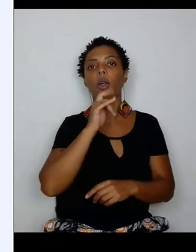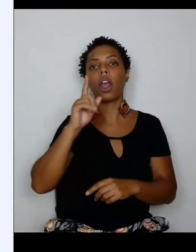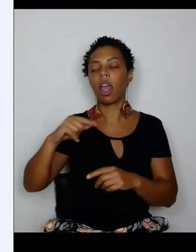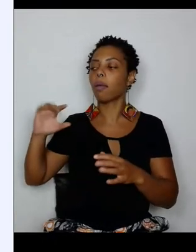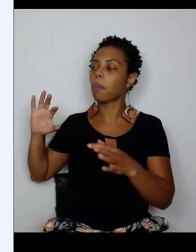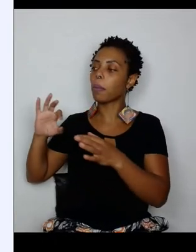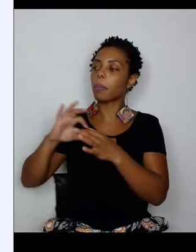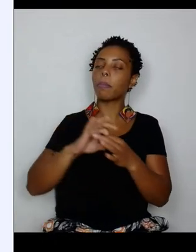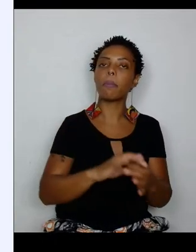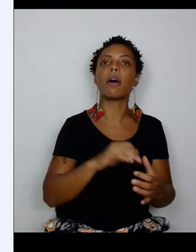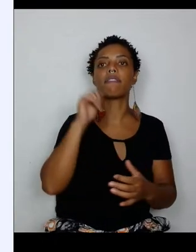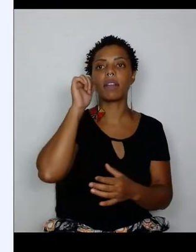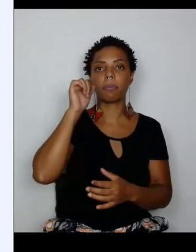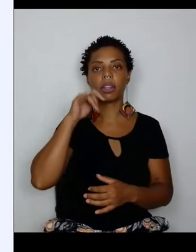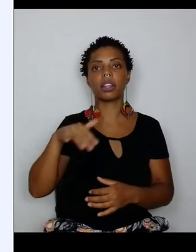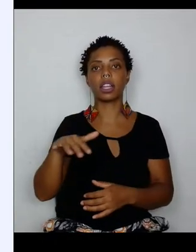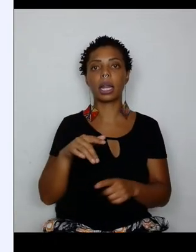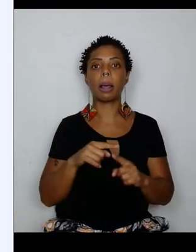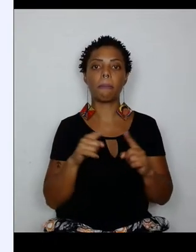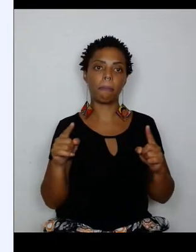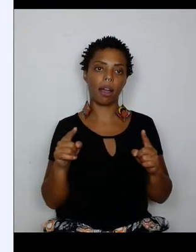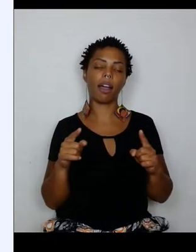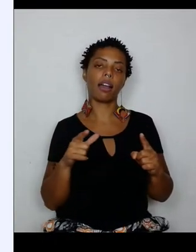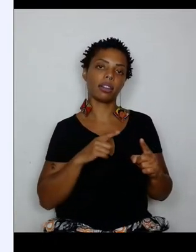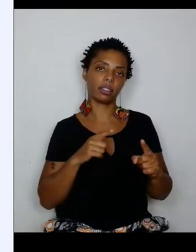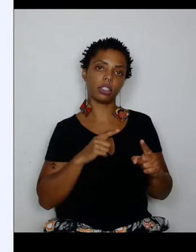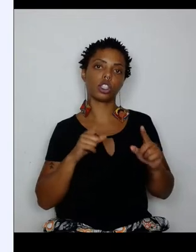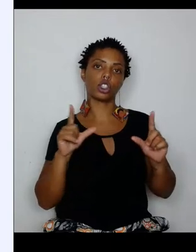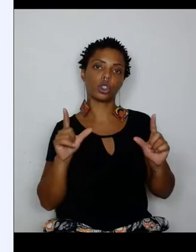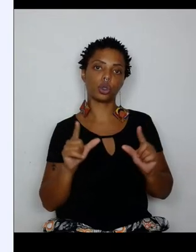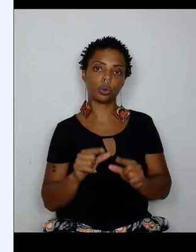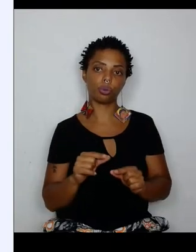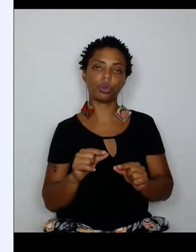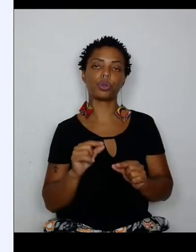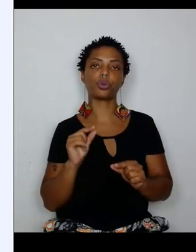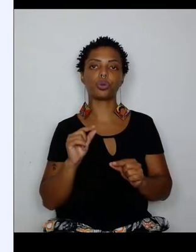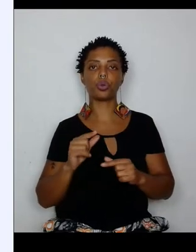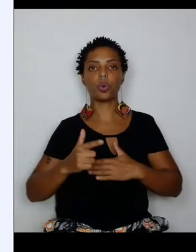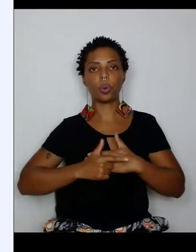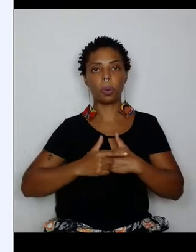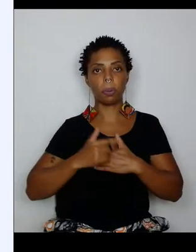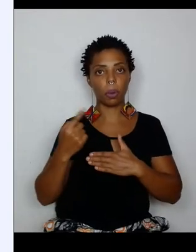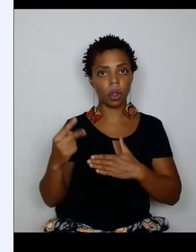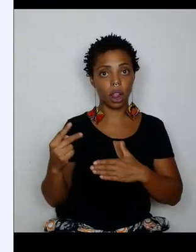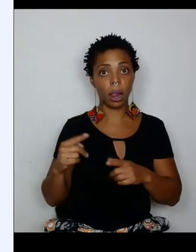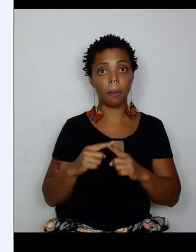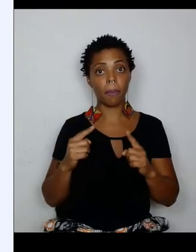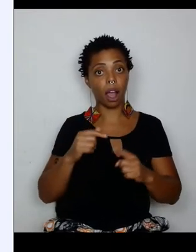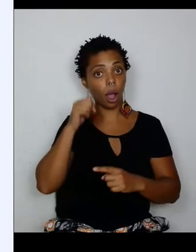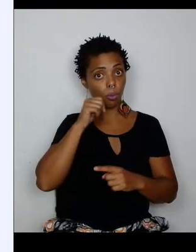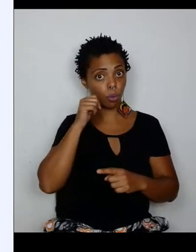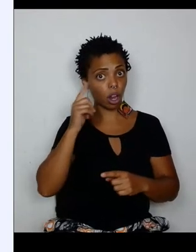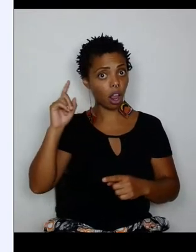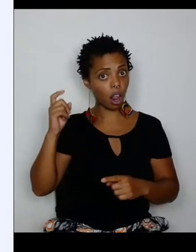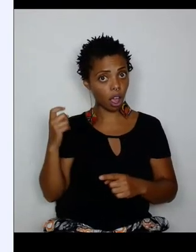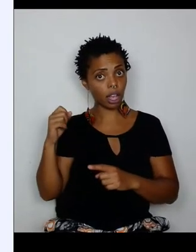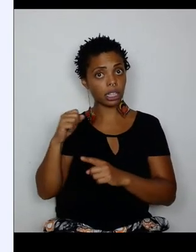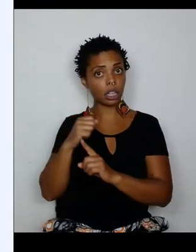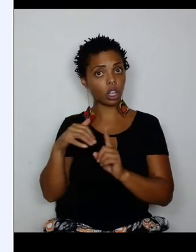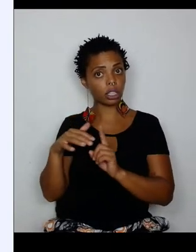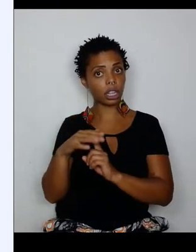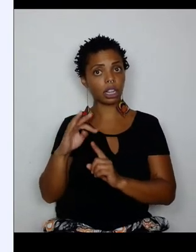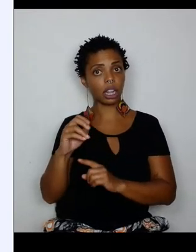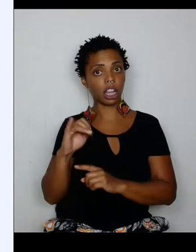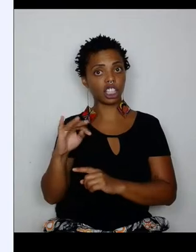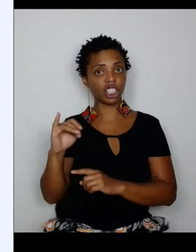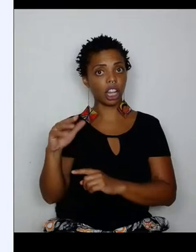their roles were diminished under colonial rule women had held high positions in pre-contact tahitian society and they continue to